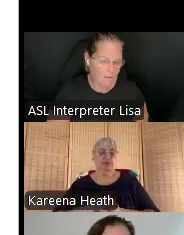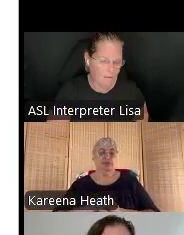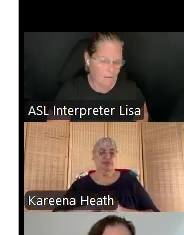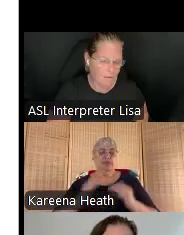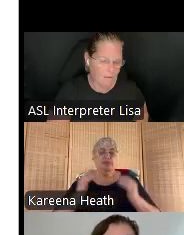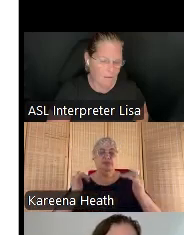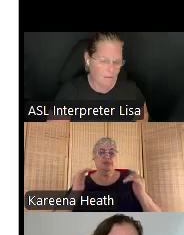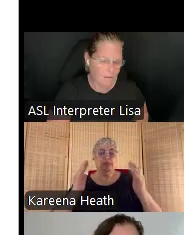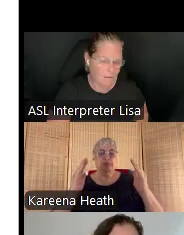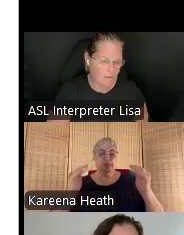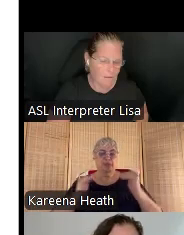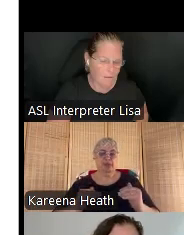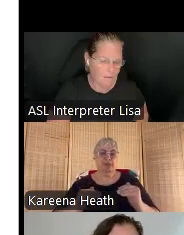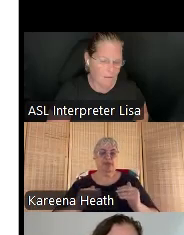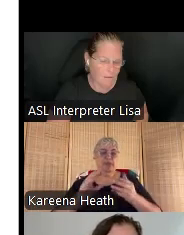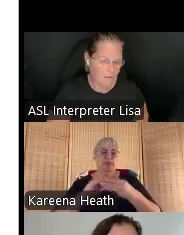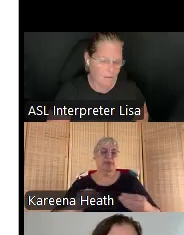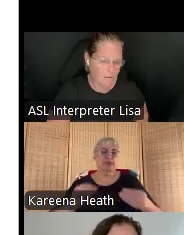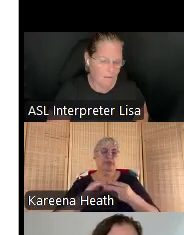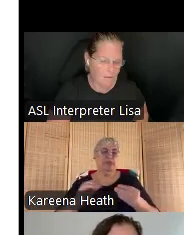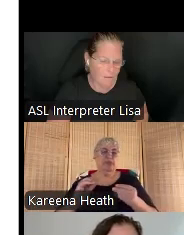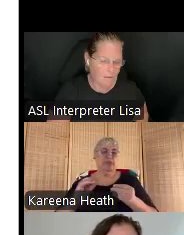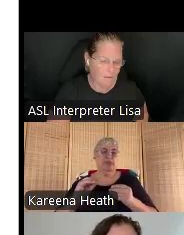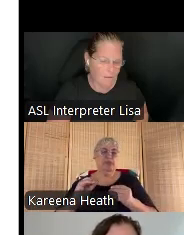I wanted to share with you